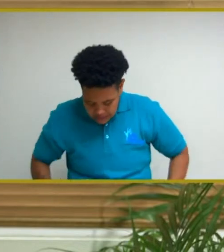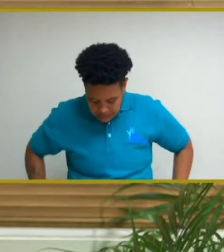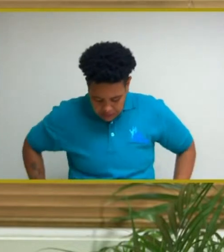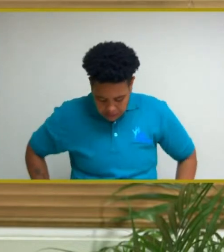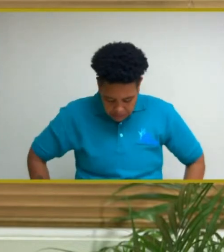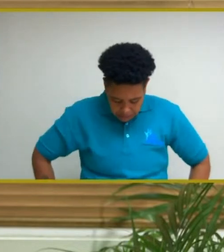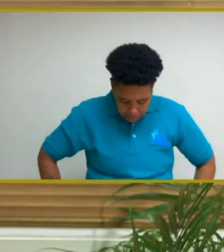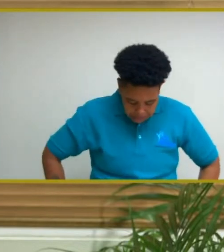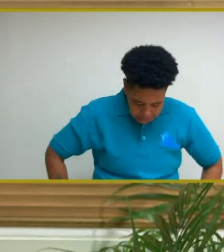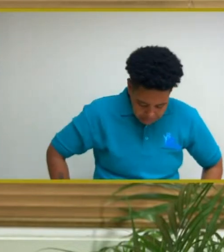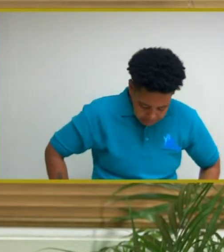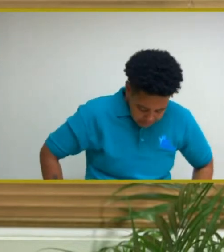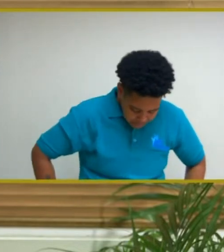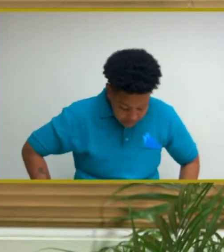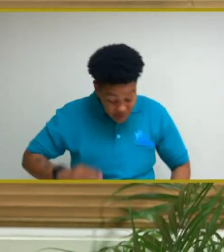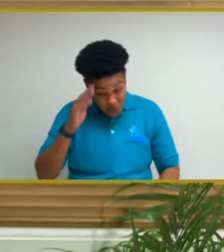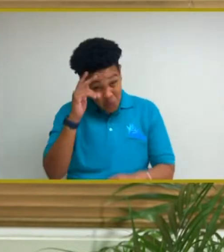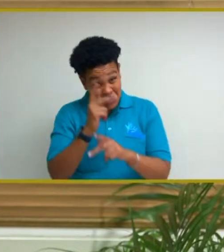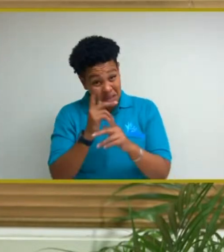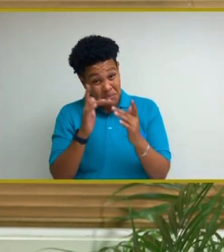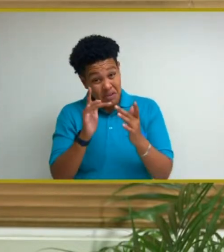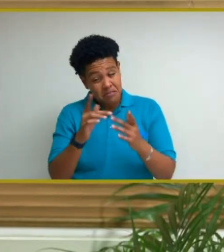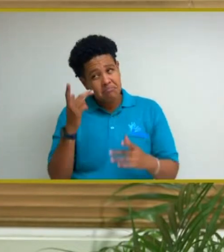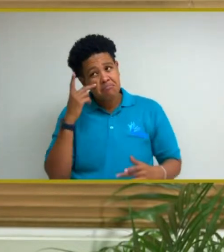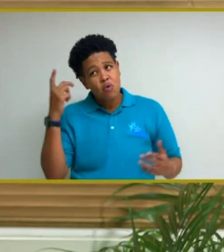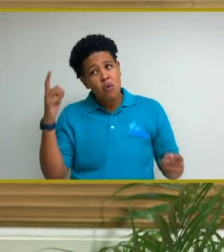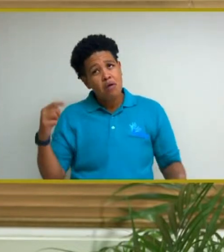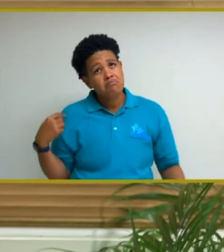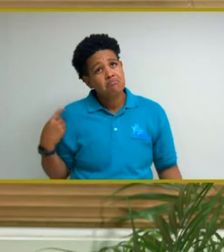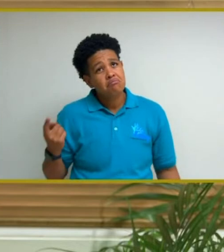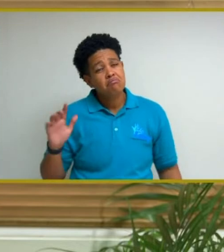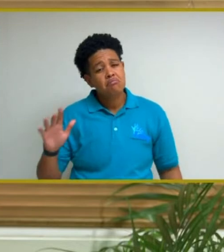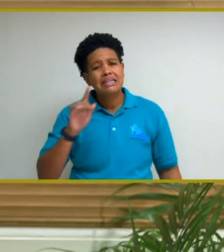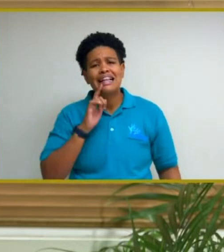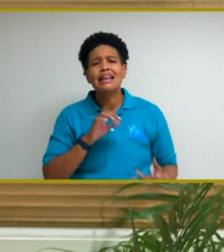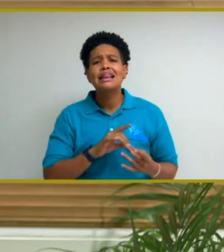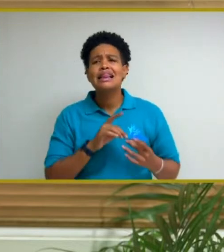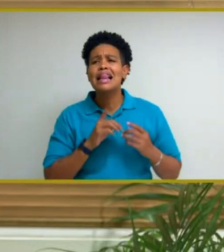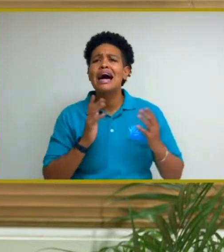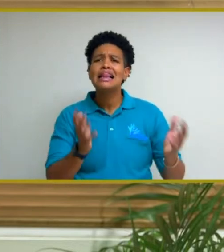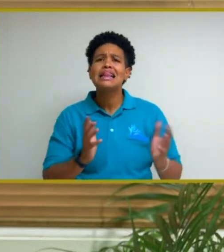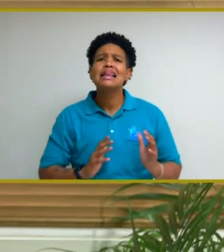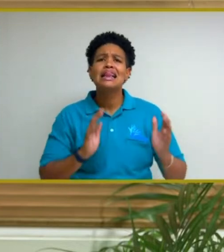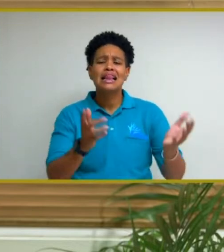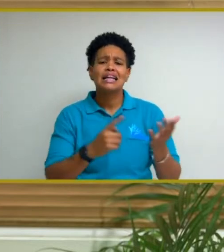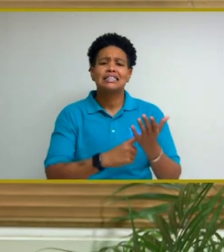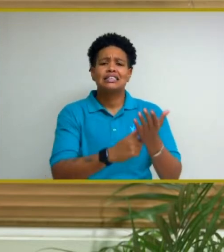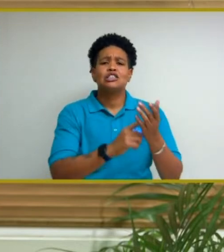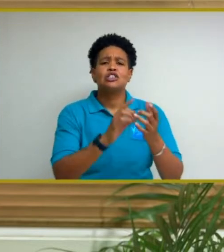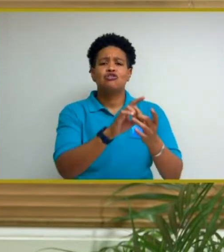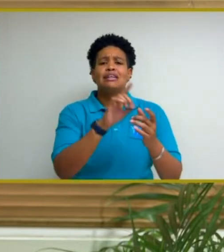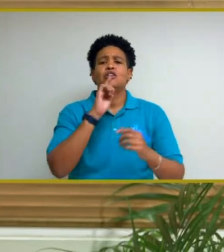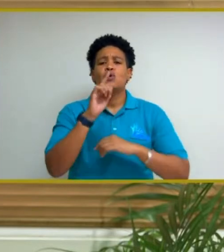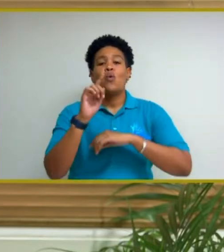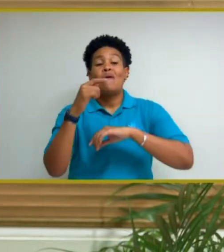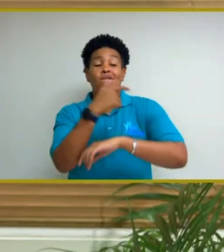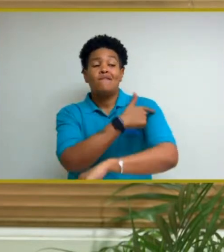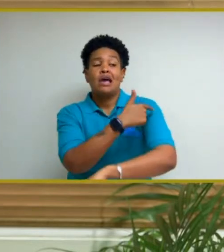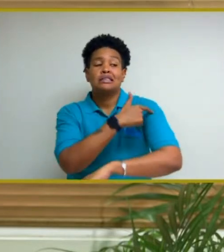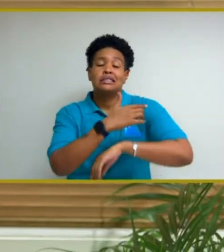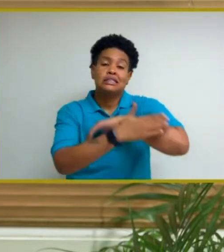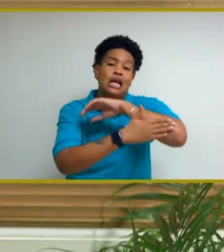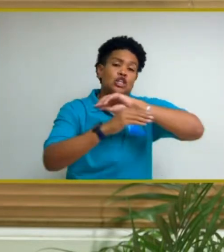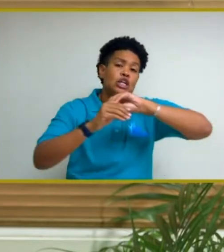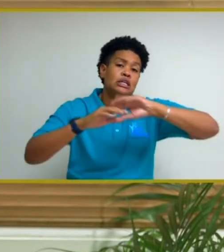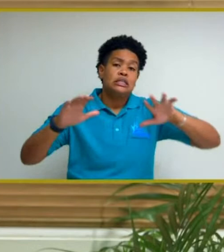know you keep in touch, so you would have seen what happened since then, the raging debate around vaccine nationalism and